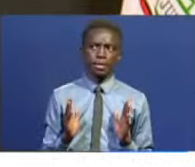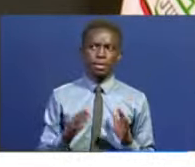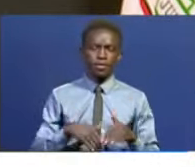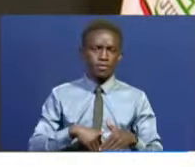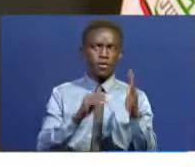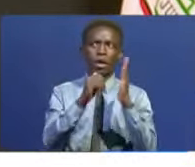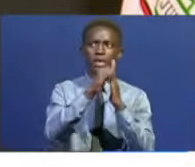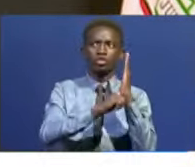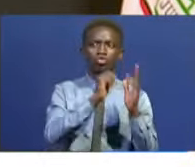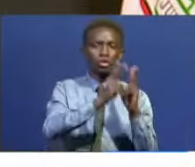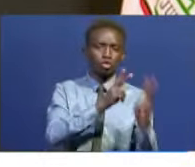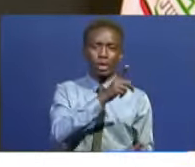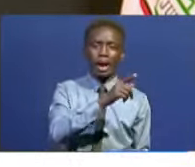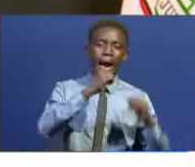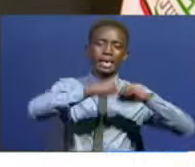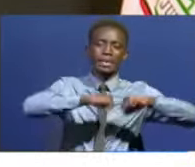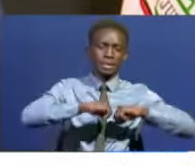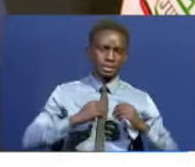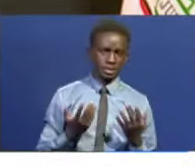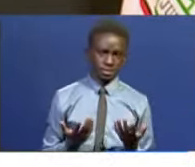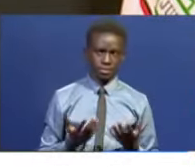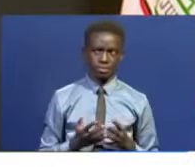agreement.